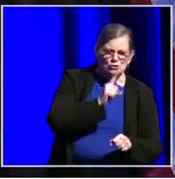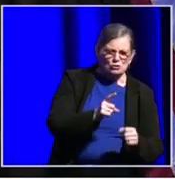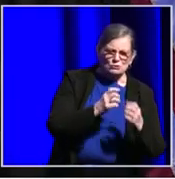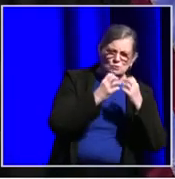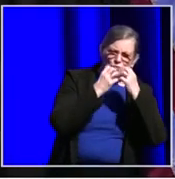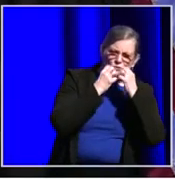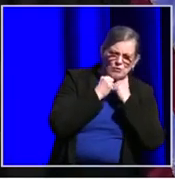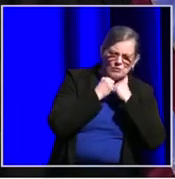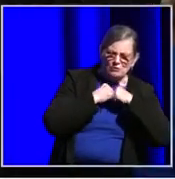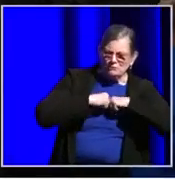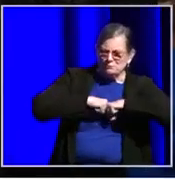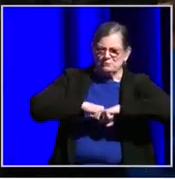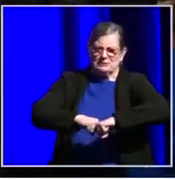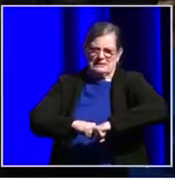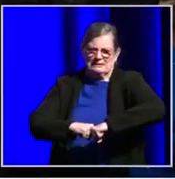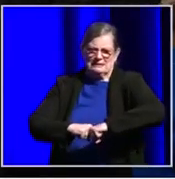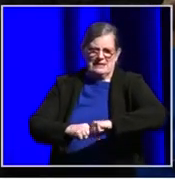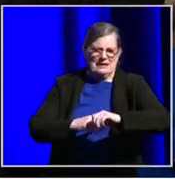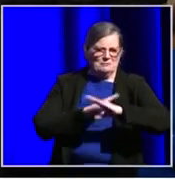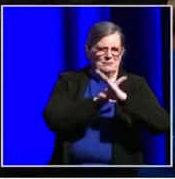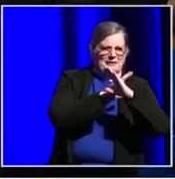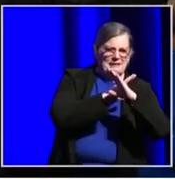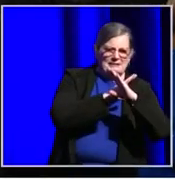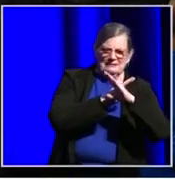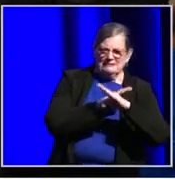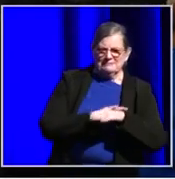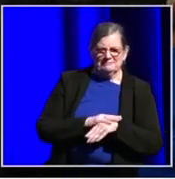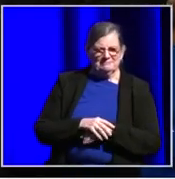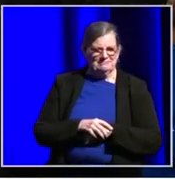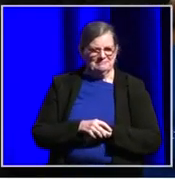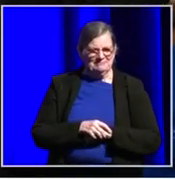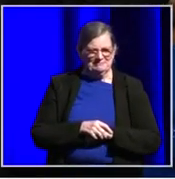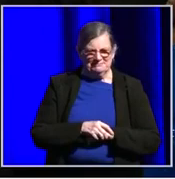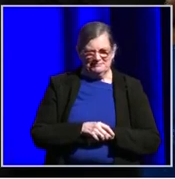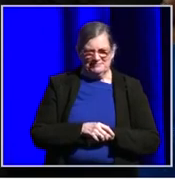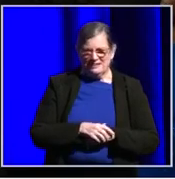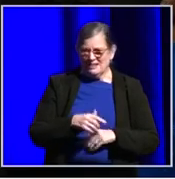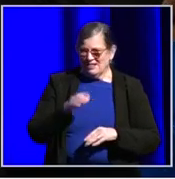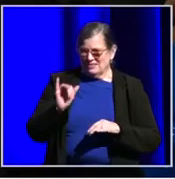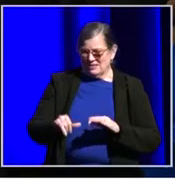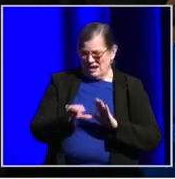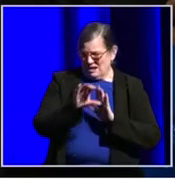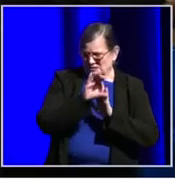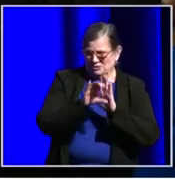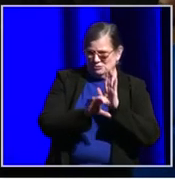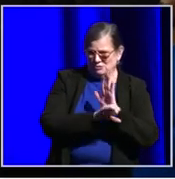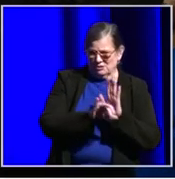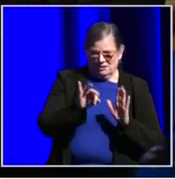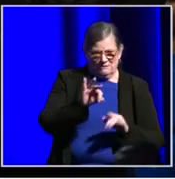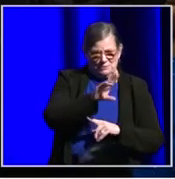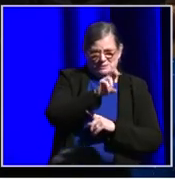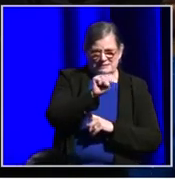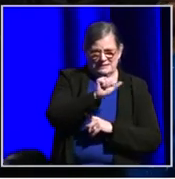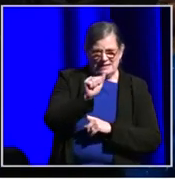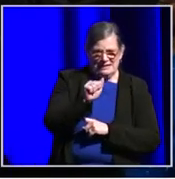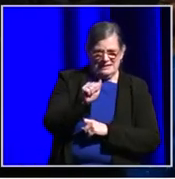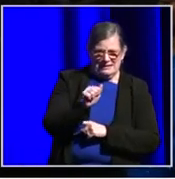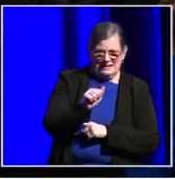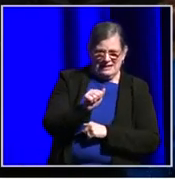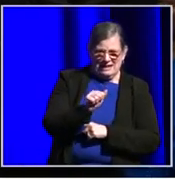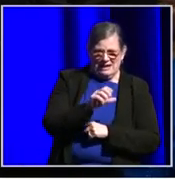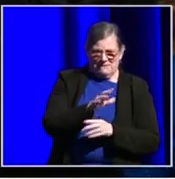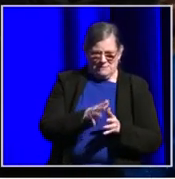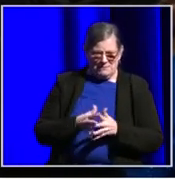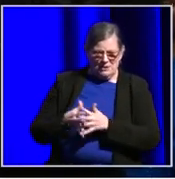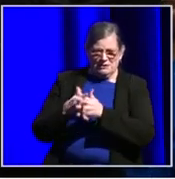and defend. Preserve, protect, and defend. The Constitution of the United States of America. The Constitution of